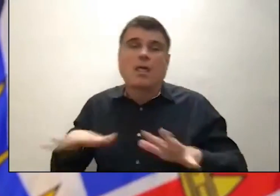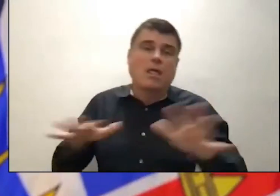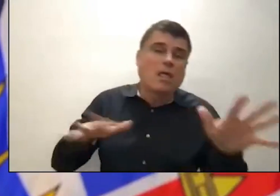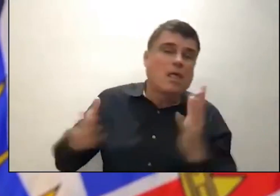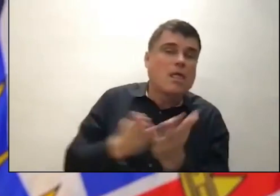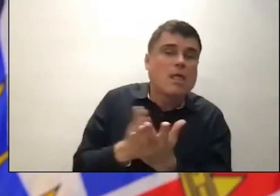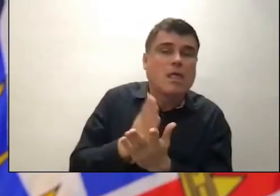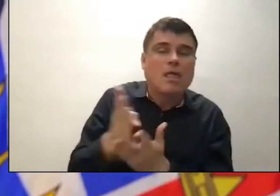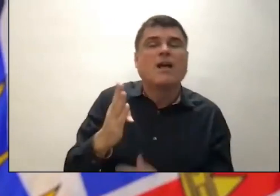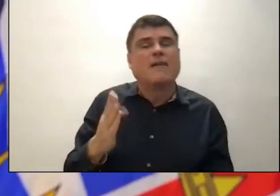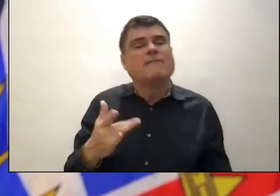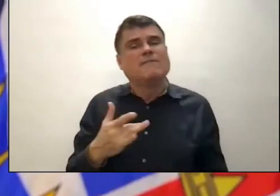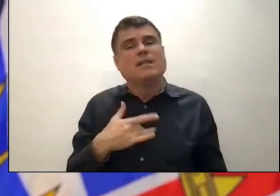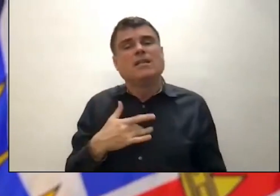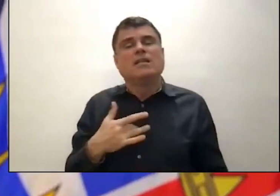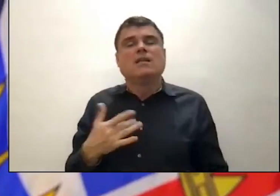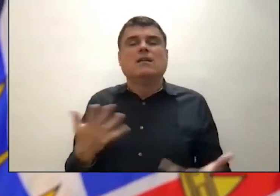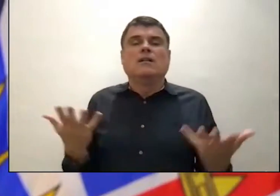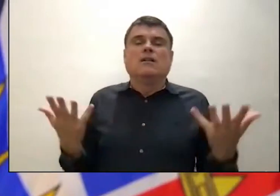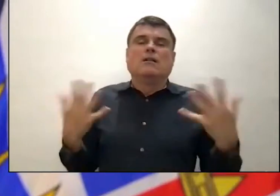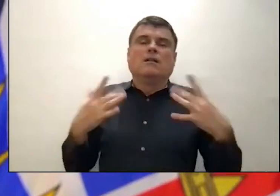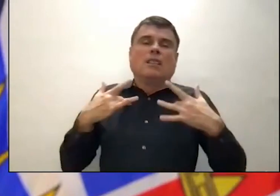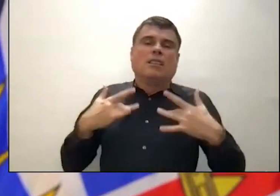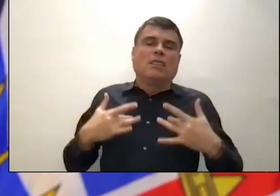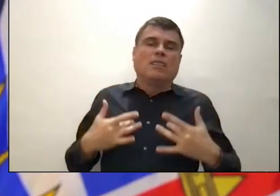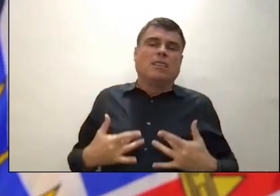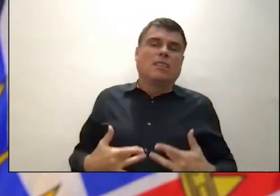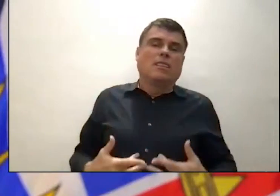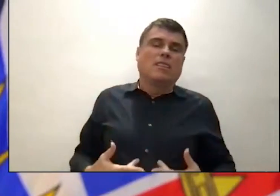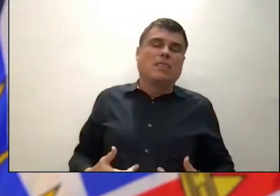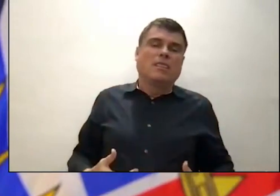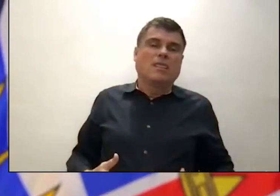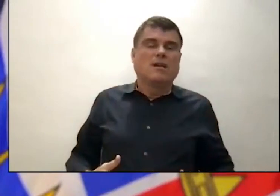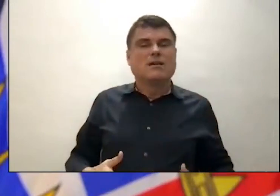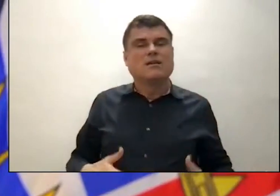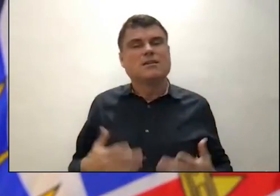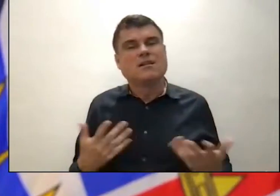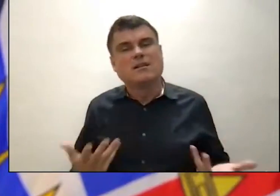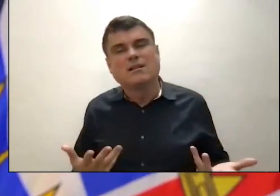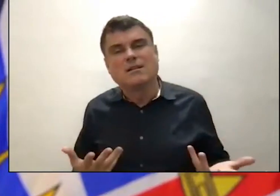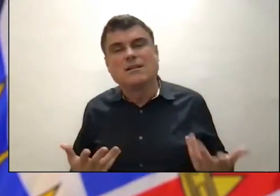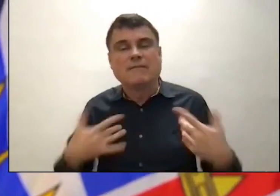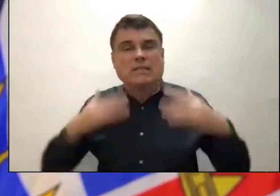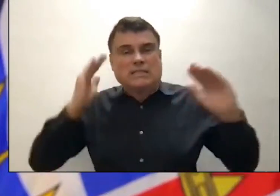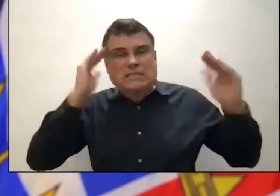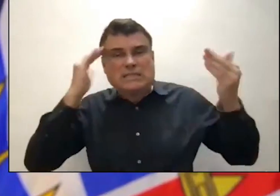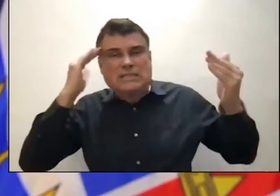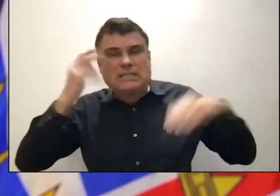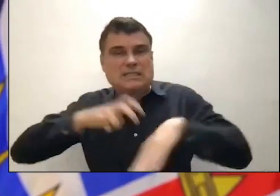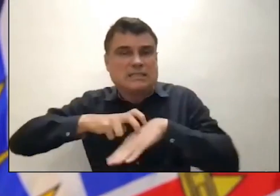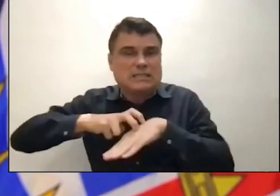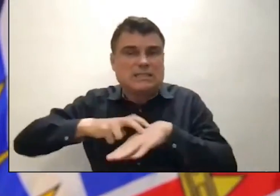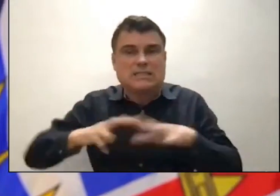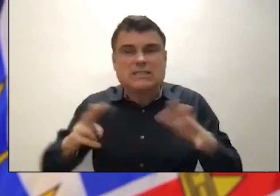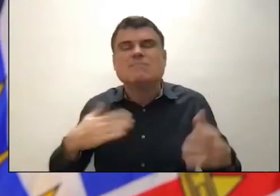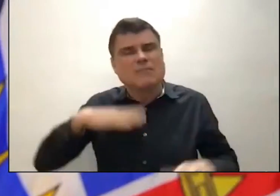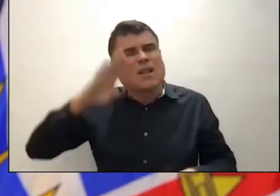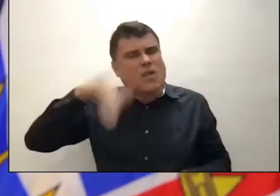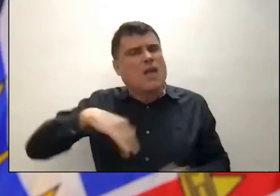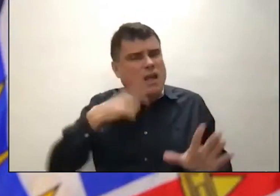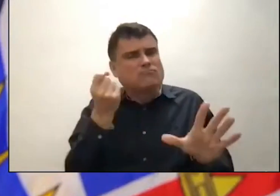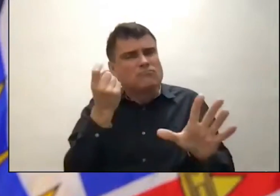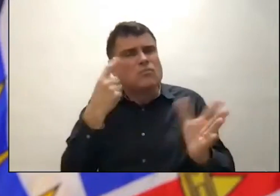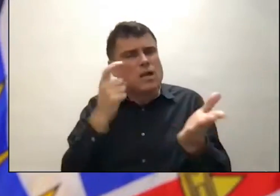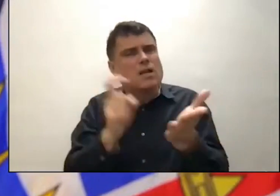discouragement. I want to say that we can get through this, and it is so important right now that